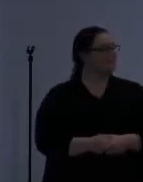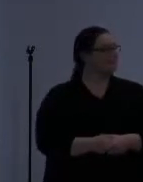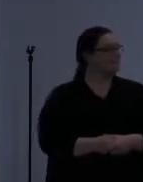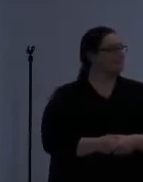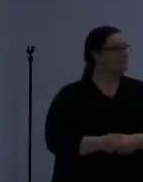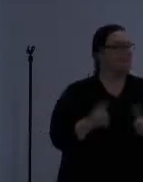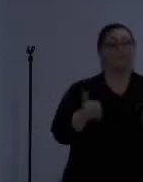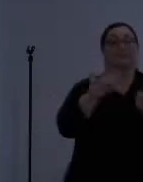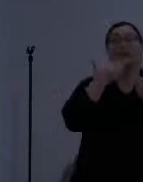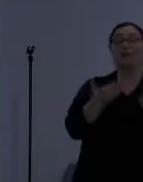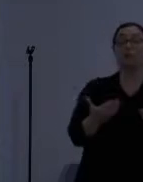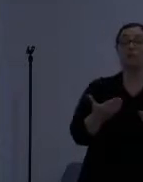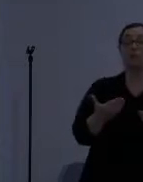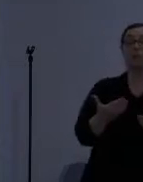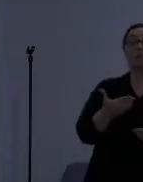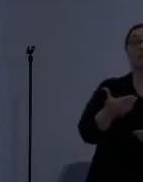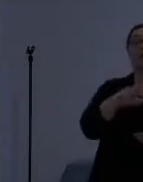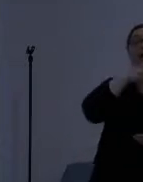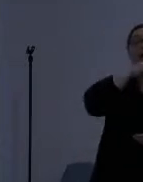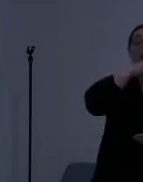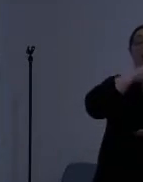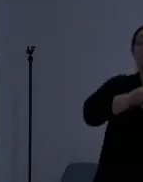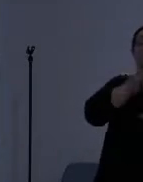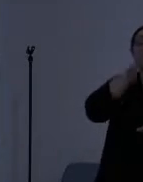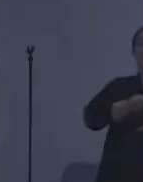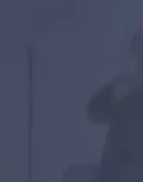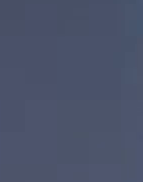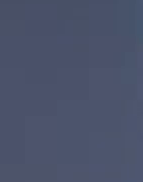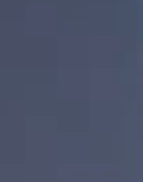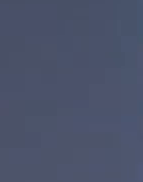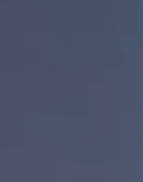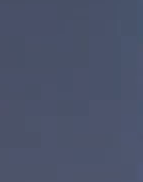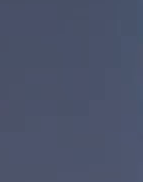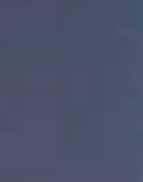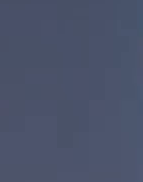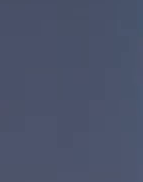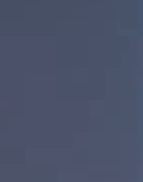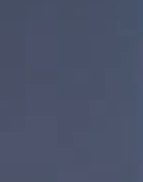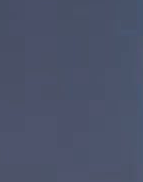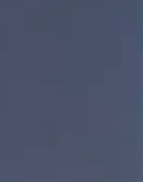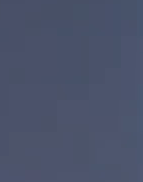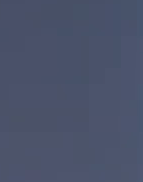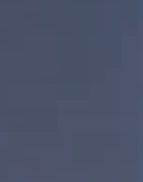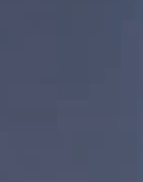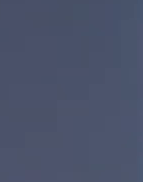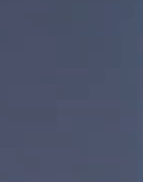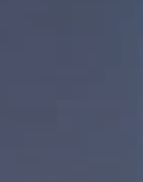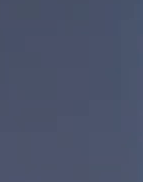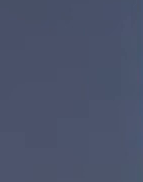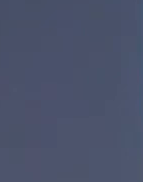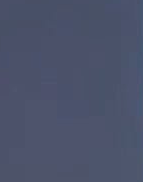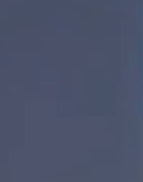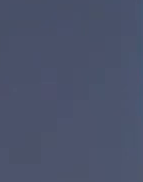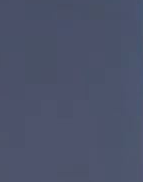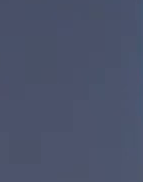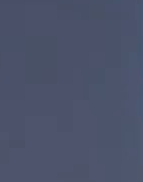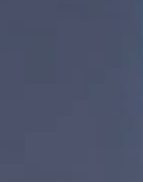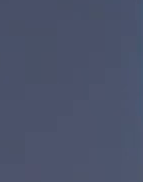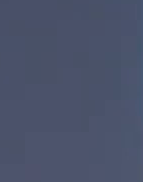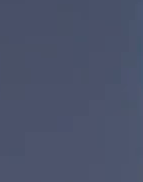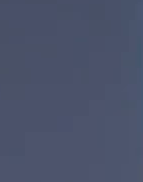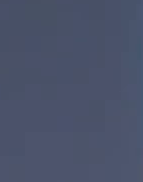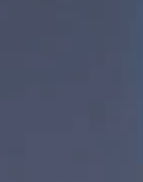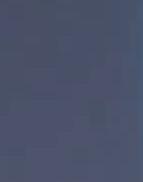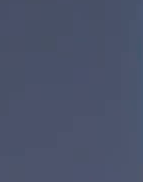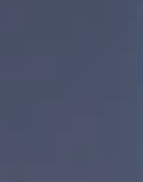Thank you very much. Folks, it is now afternoon tea time. Please enjoy that, and our next sessions will begin after that. Thank you.